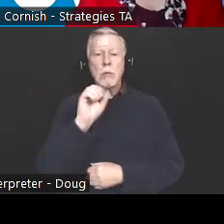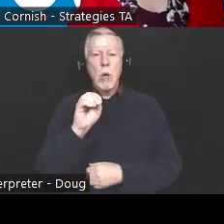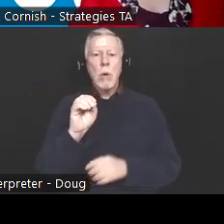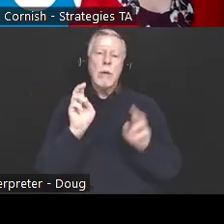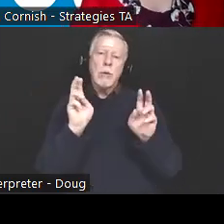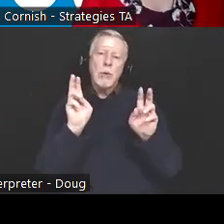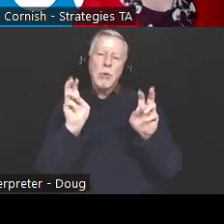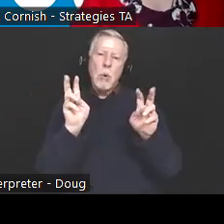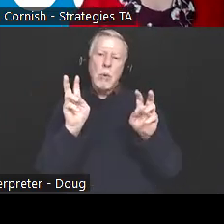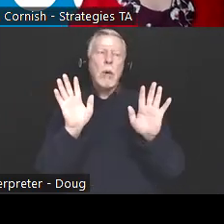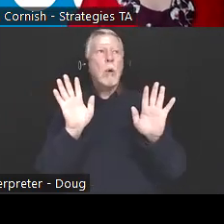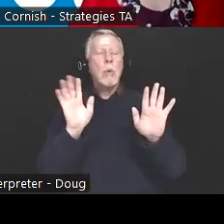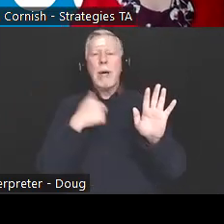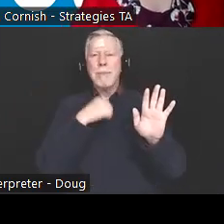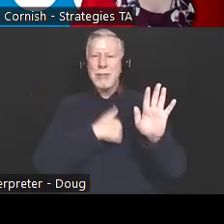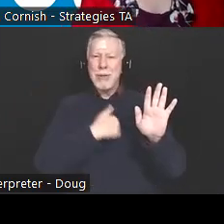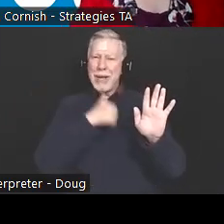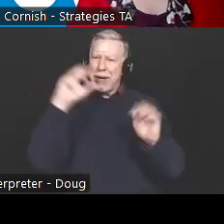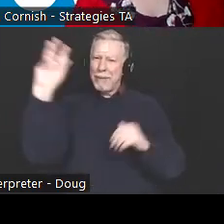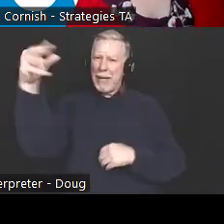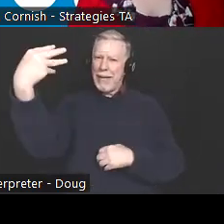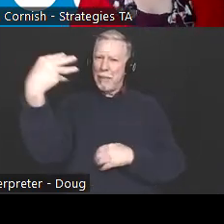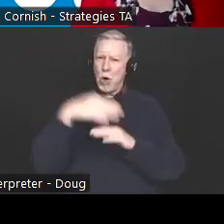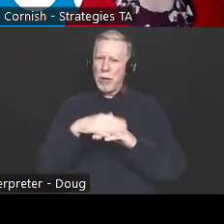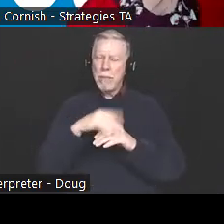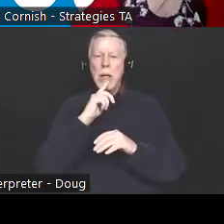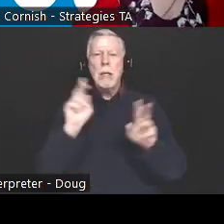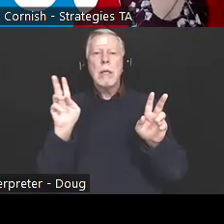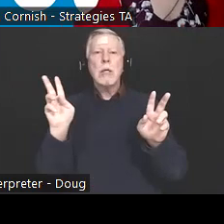unquote, oh, I'm sorry, I don't have my camera on, I apologize. The quote unquote,